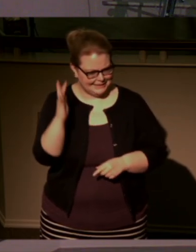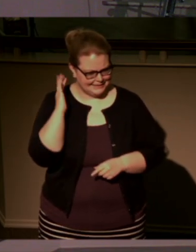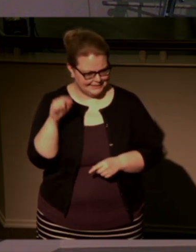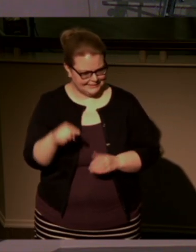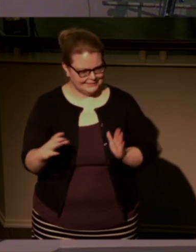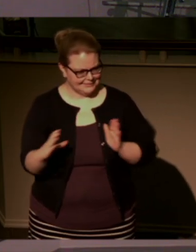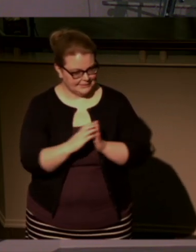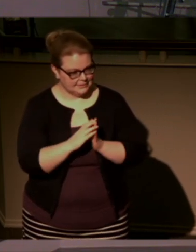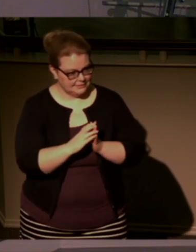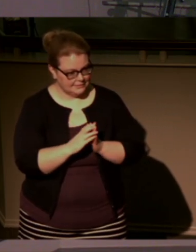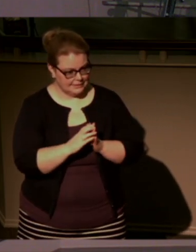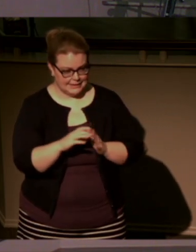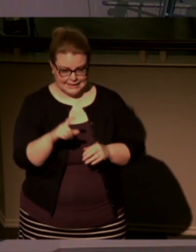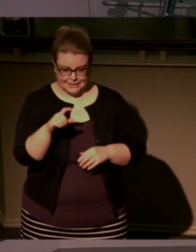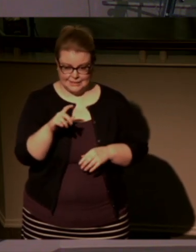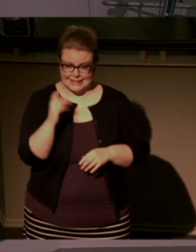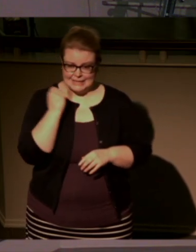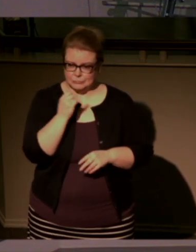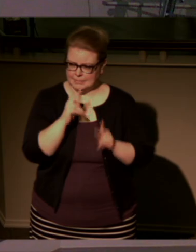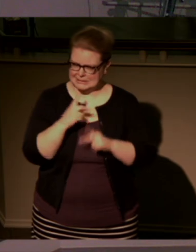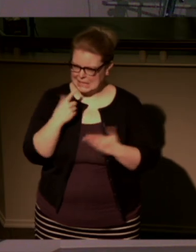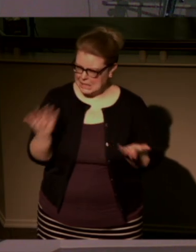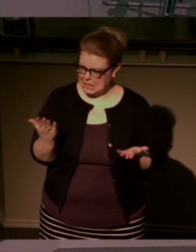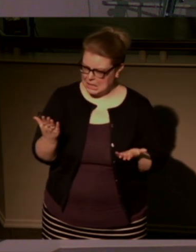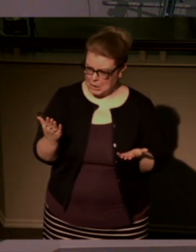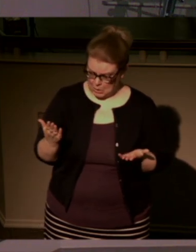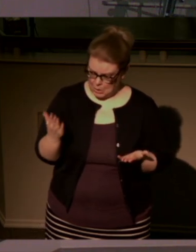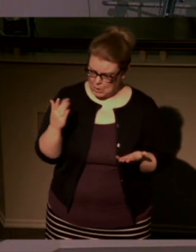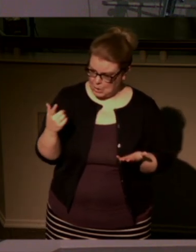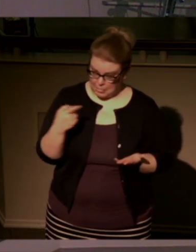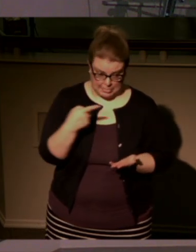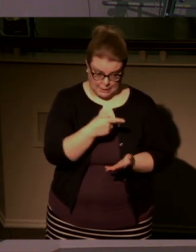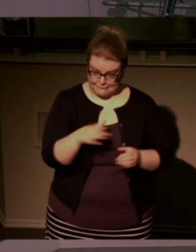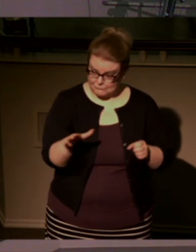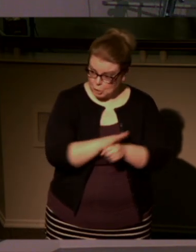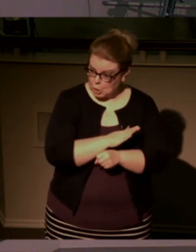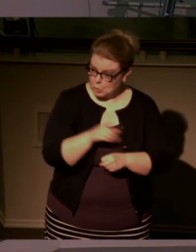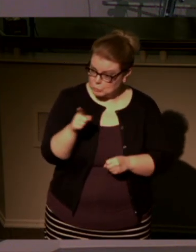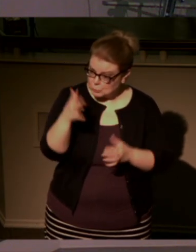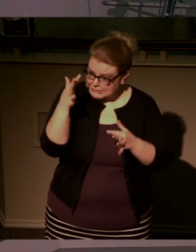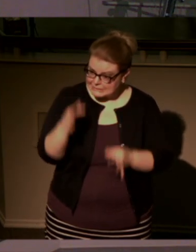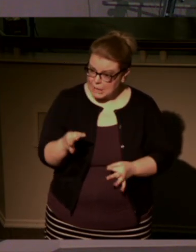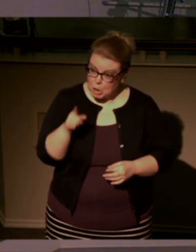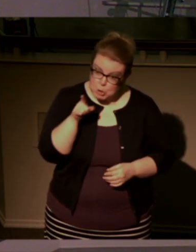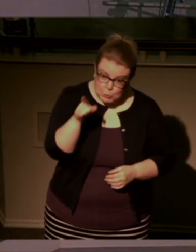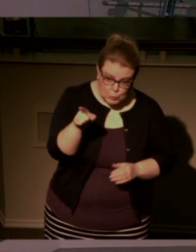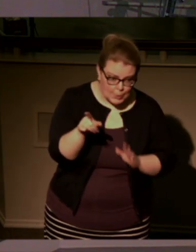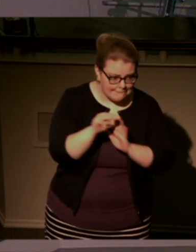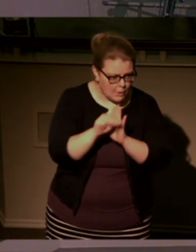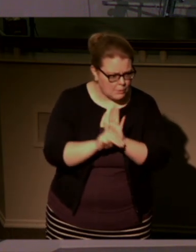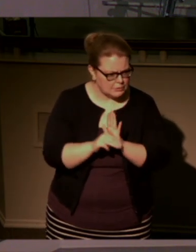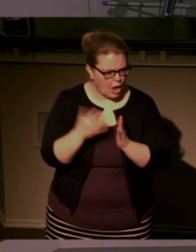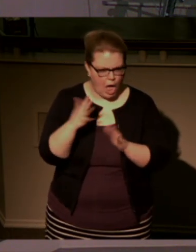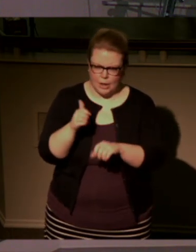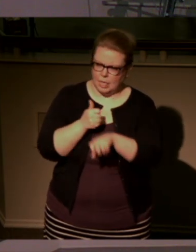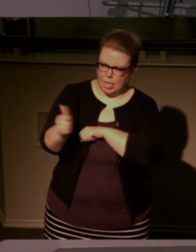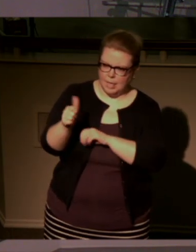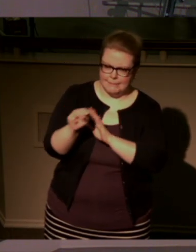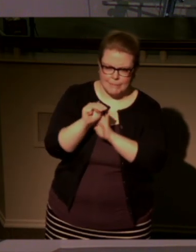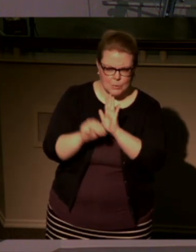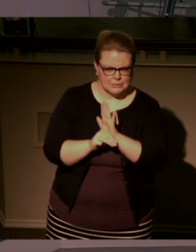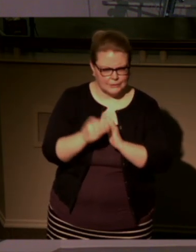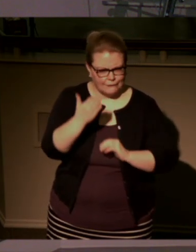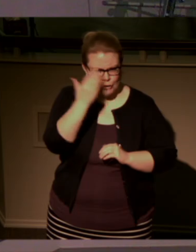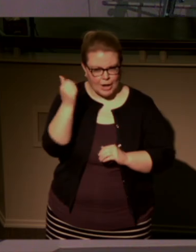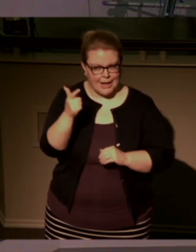our graveyard's full. And so you, Moses, you see they've already forgot who was leading them. You, Moses, brought